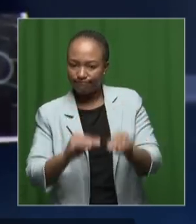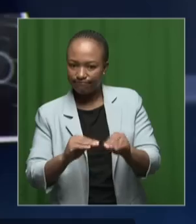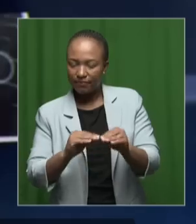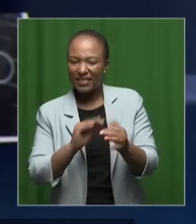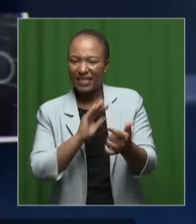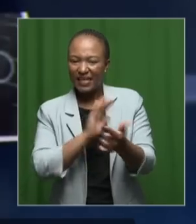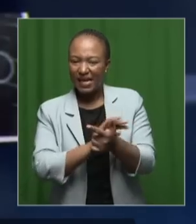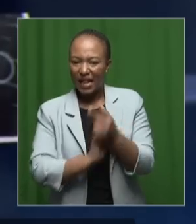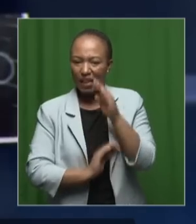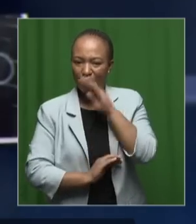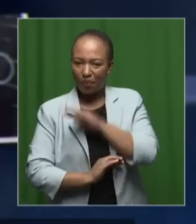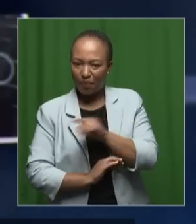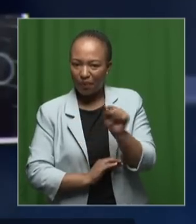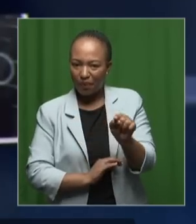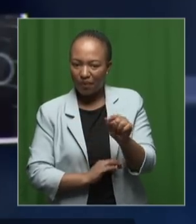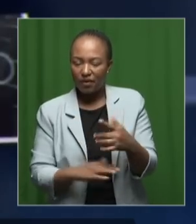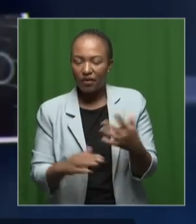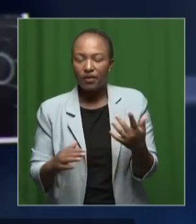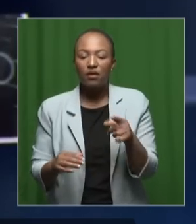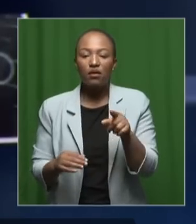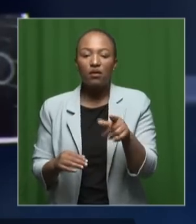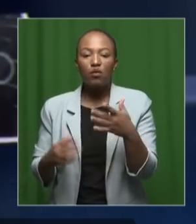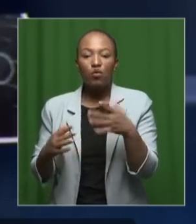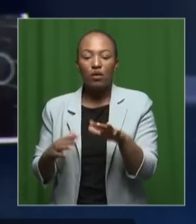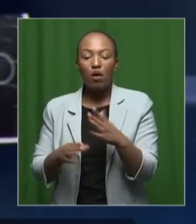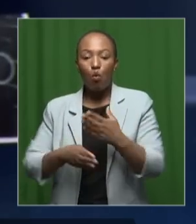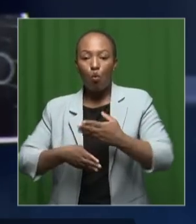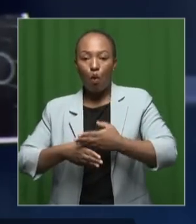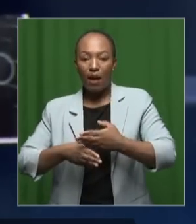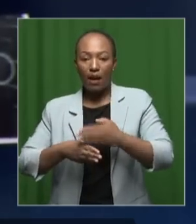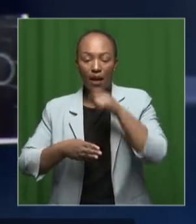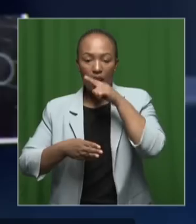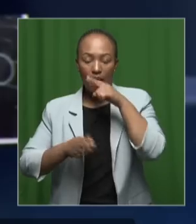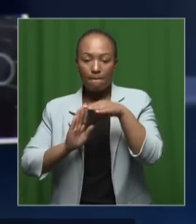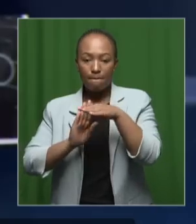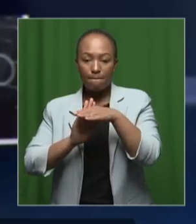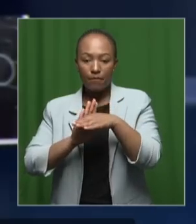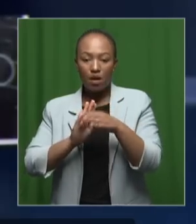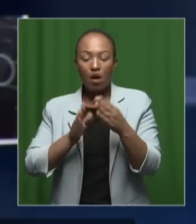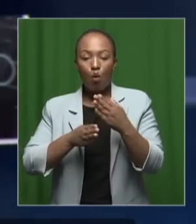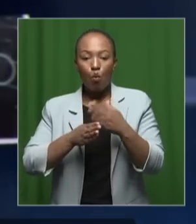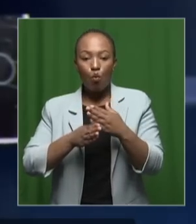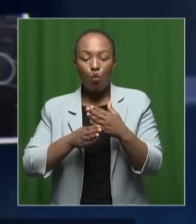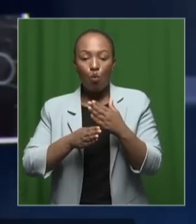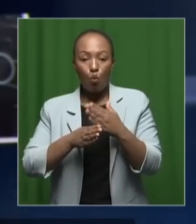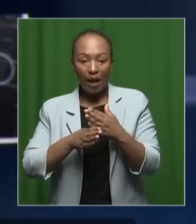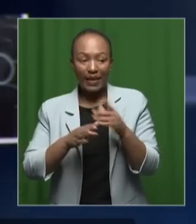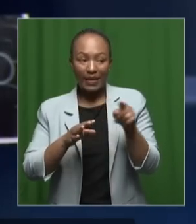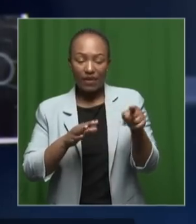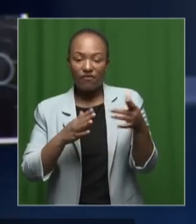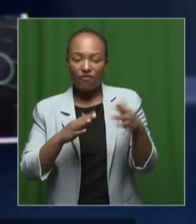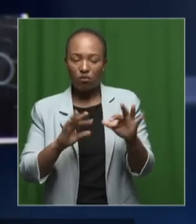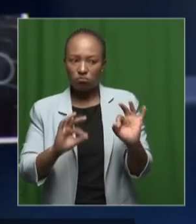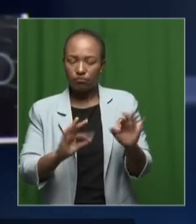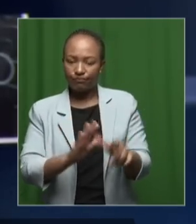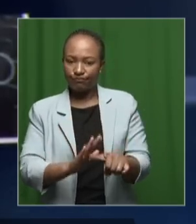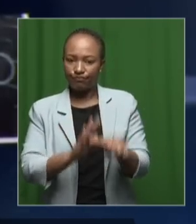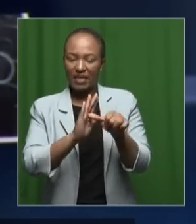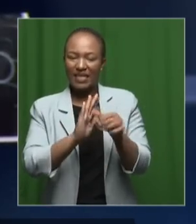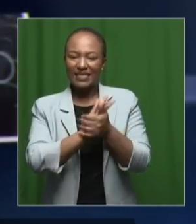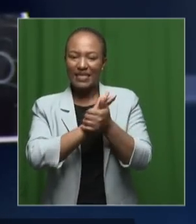list, work list, it needs to be updated regularly. Skills list. Yes, critical skills list, it needs to be